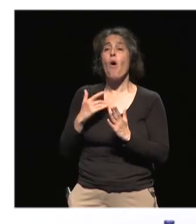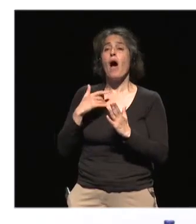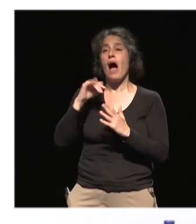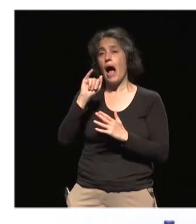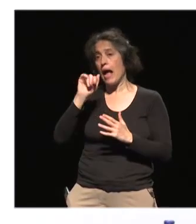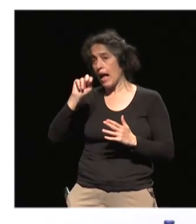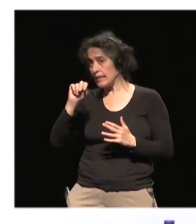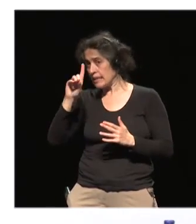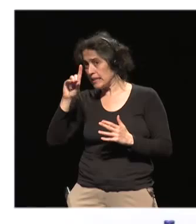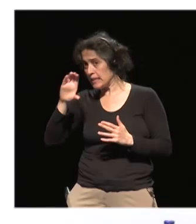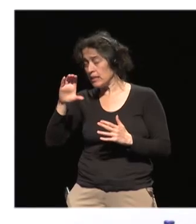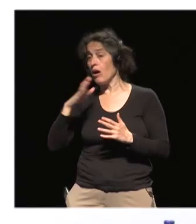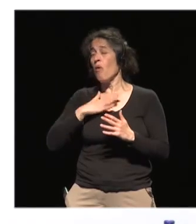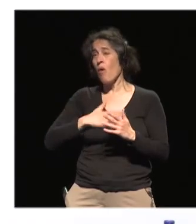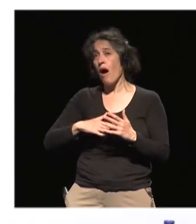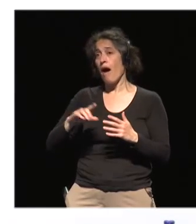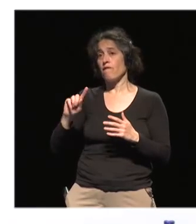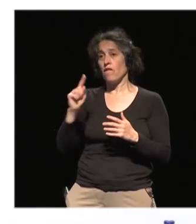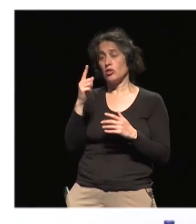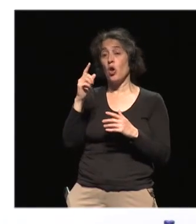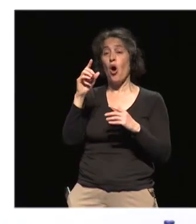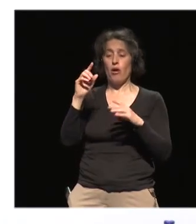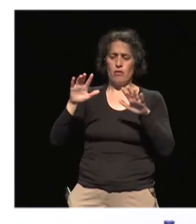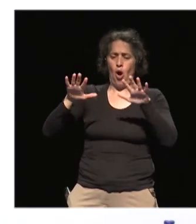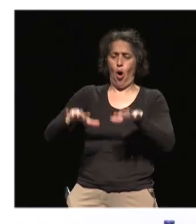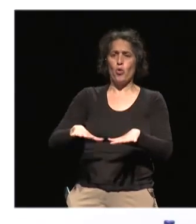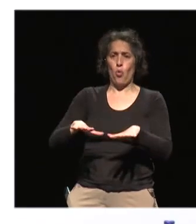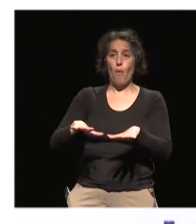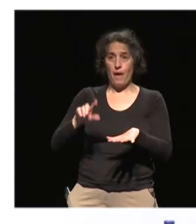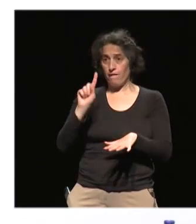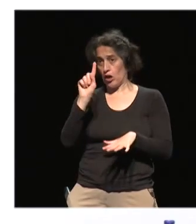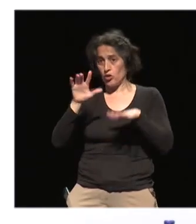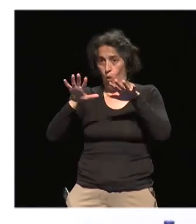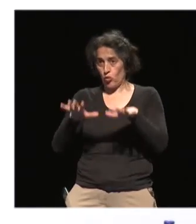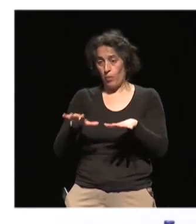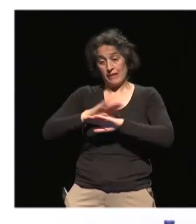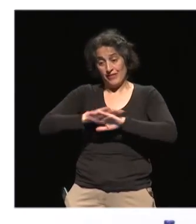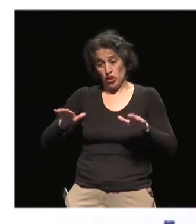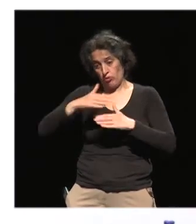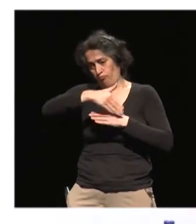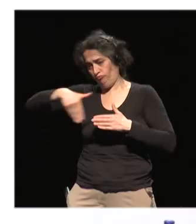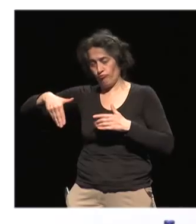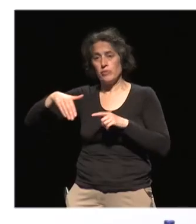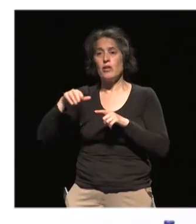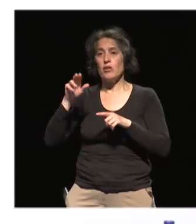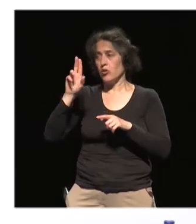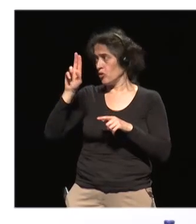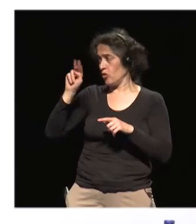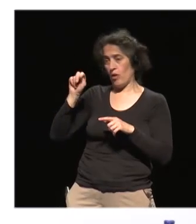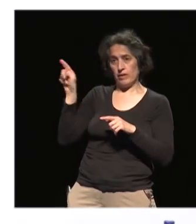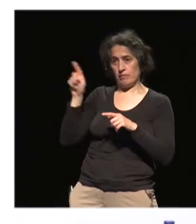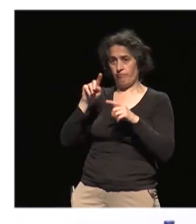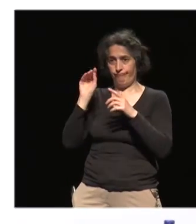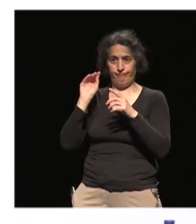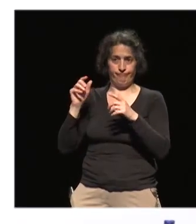the 1st of October deadline, of course, for inclusion in the synthesis report to be prepared by the UNFC Secretariat. We